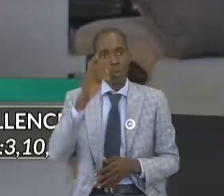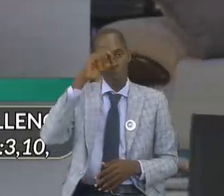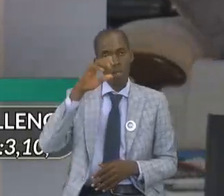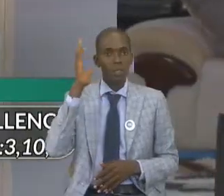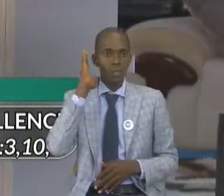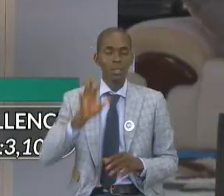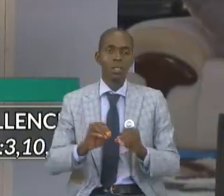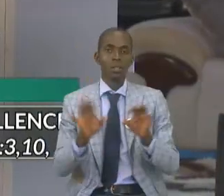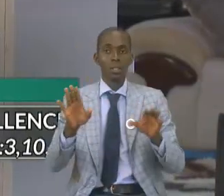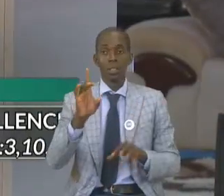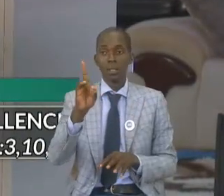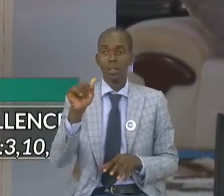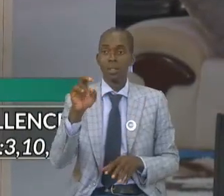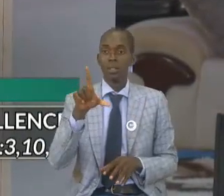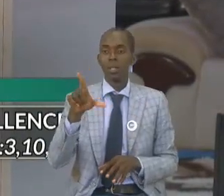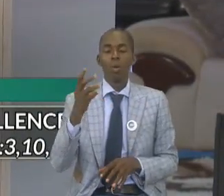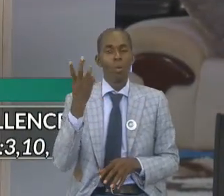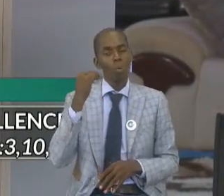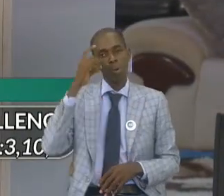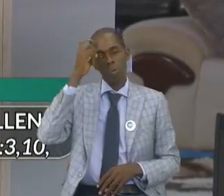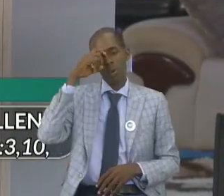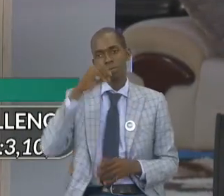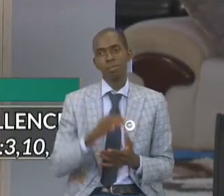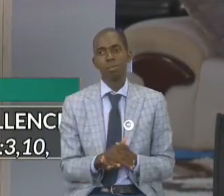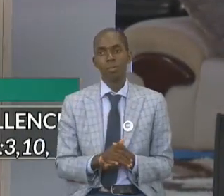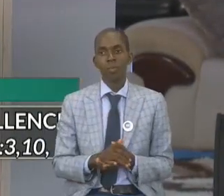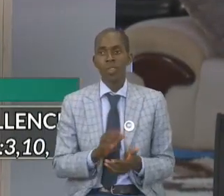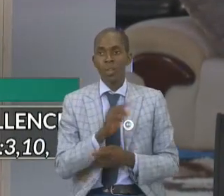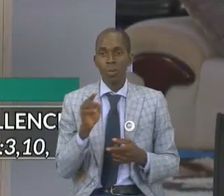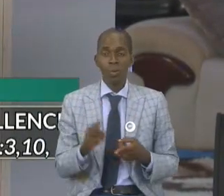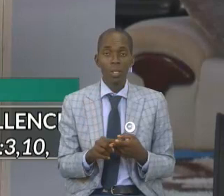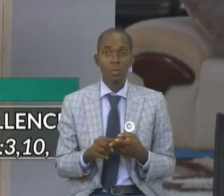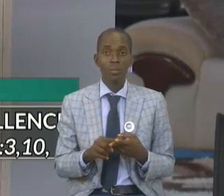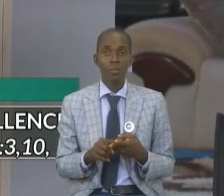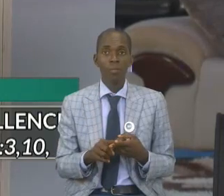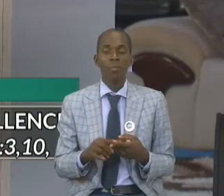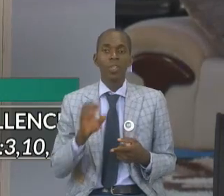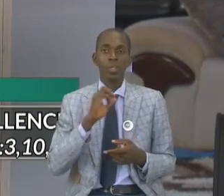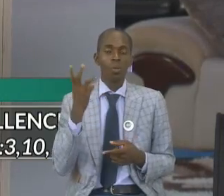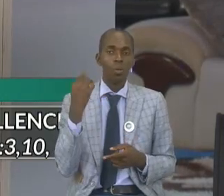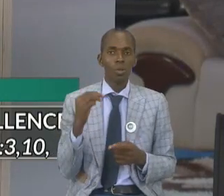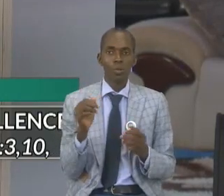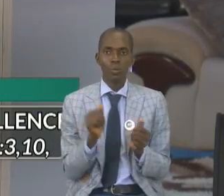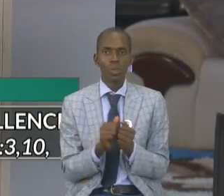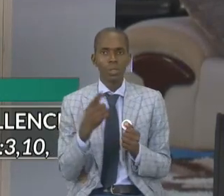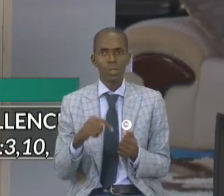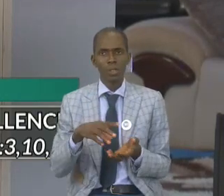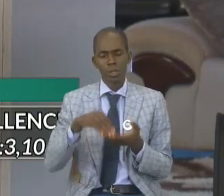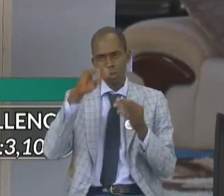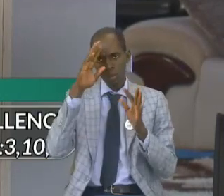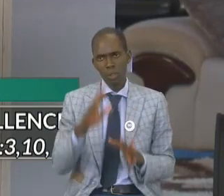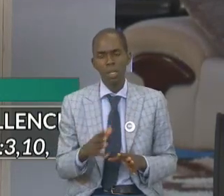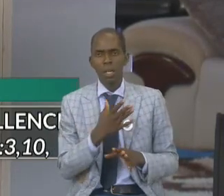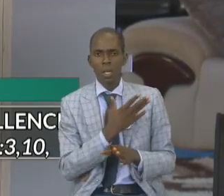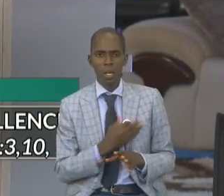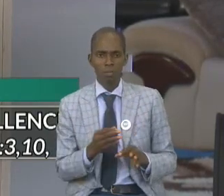was wise. He was wise. When he was with those other students, and he dictated their curriculum,